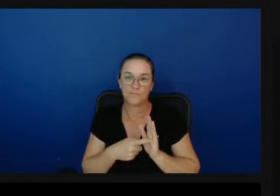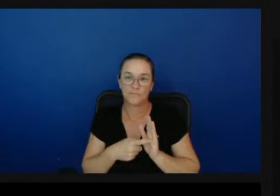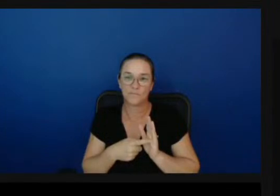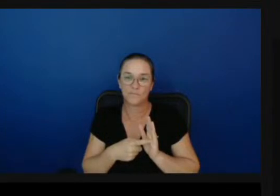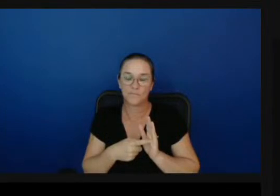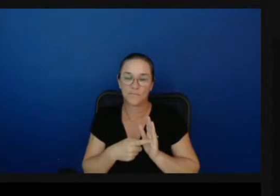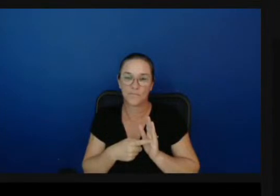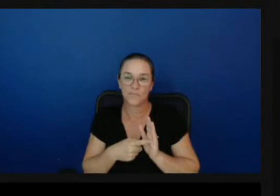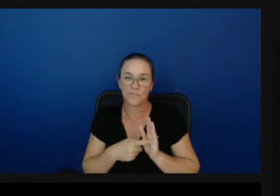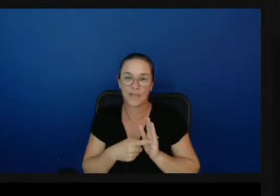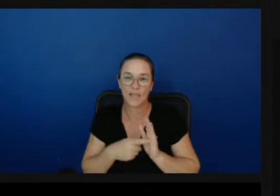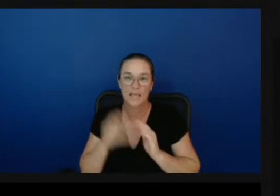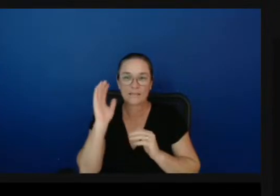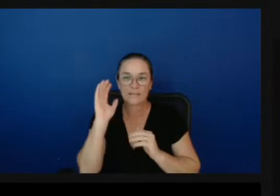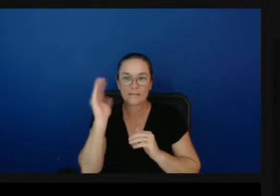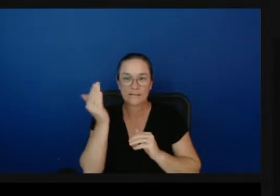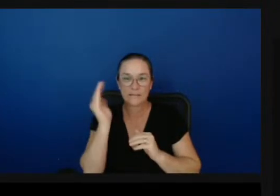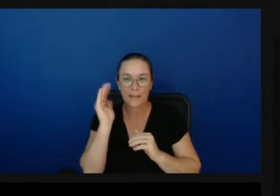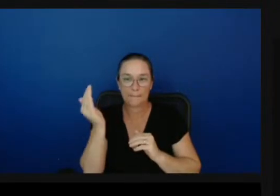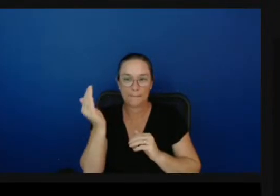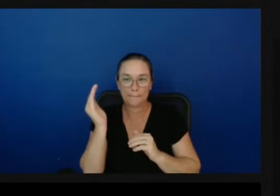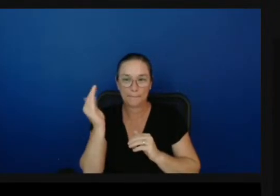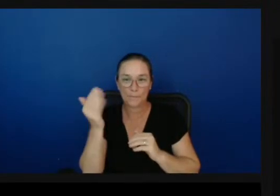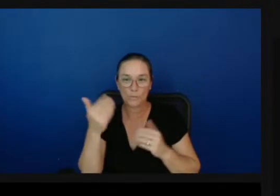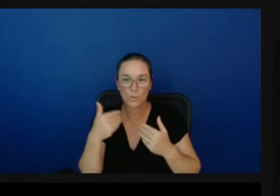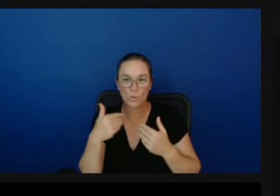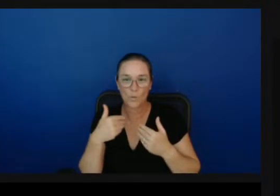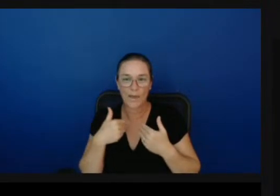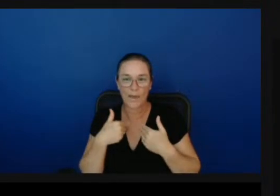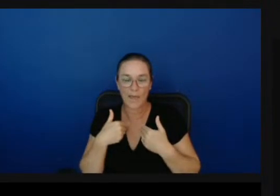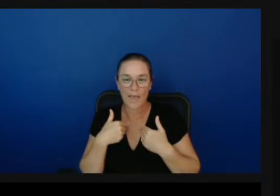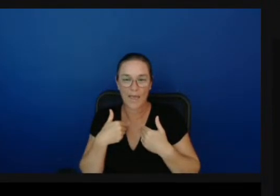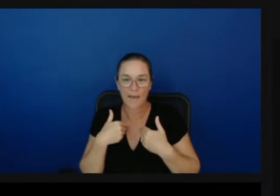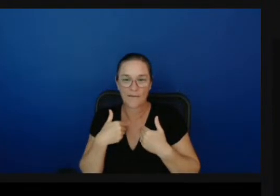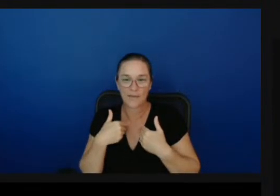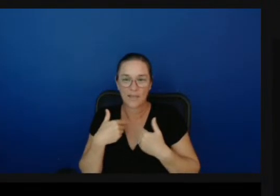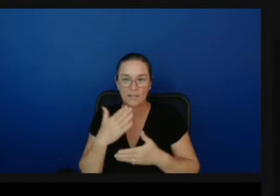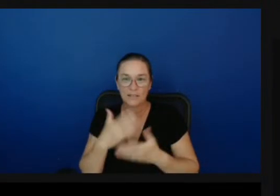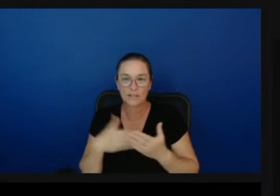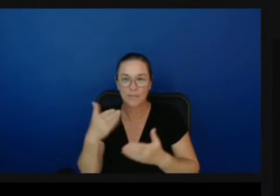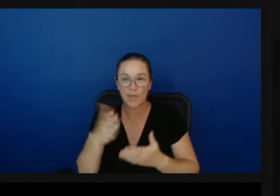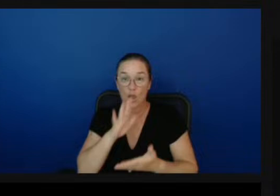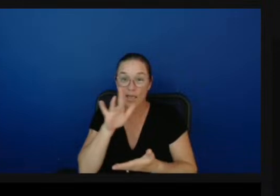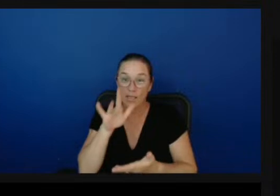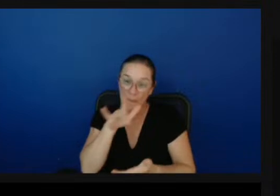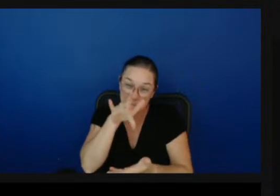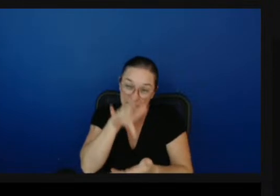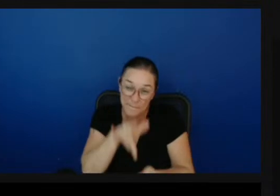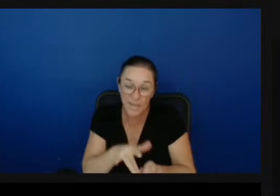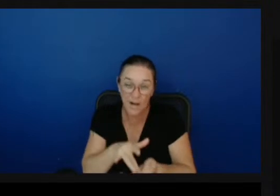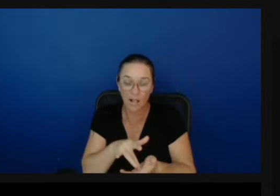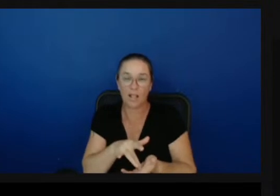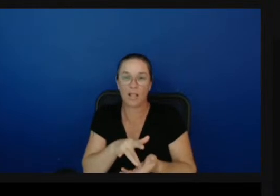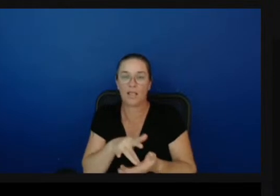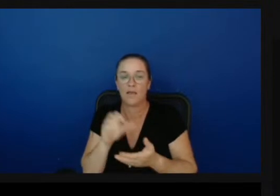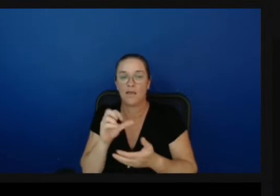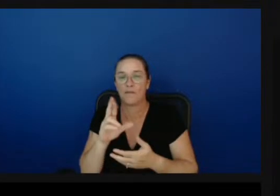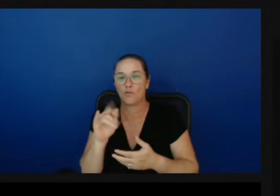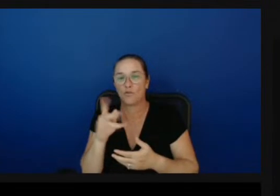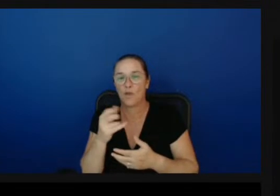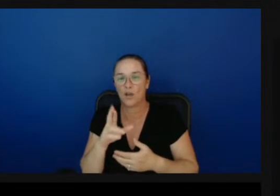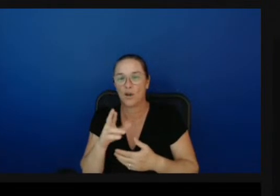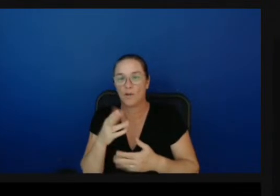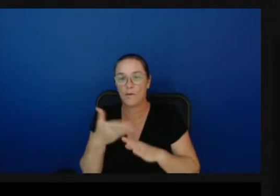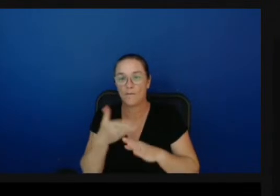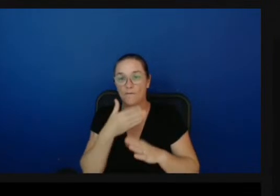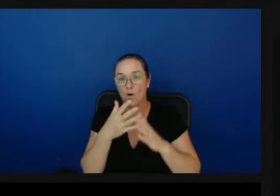there appears to be some deformation right in the main crater as well. So perhaps as the magma drained out from underneath the summit,